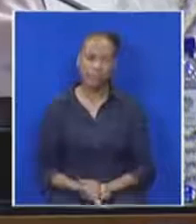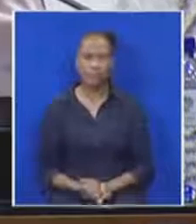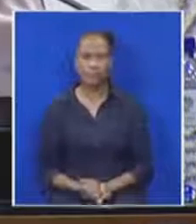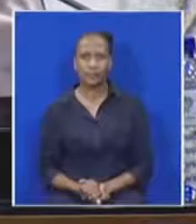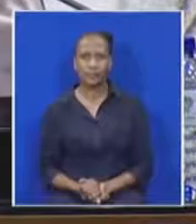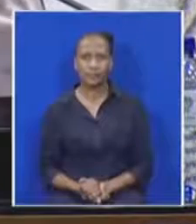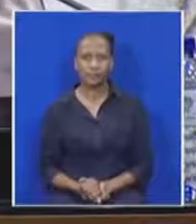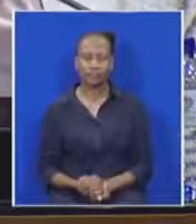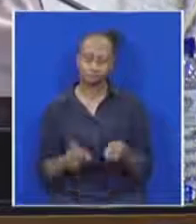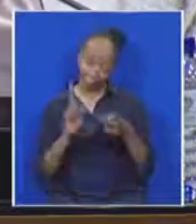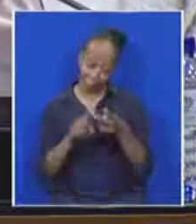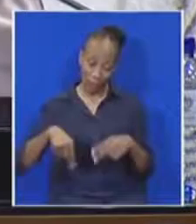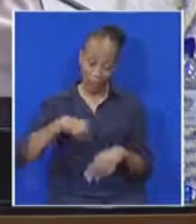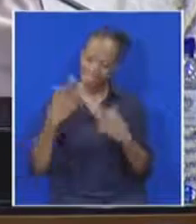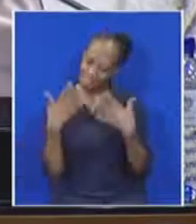We have also